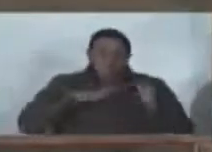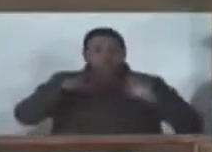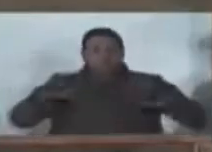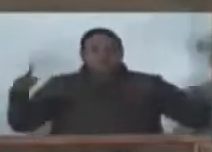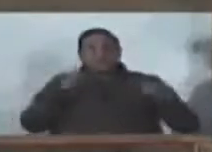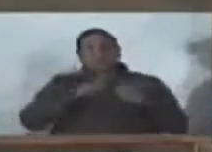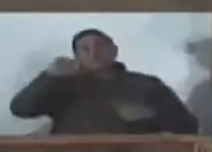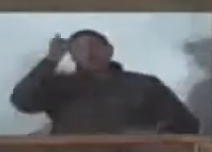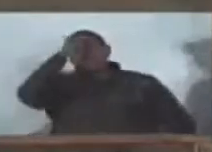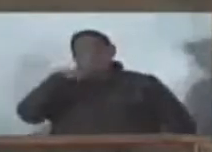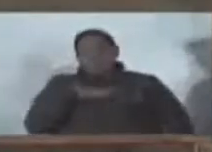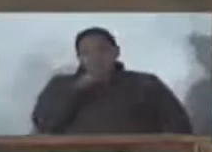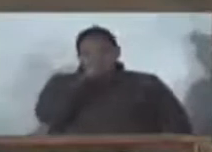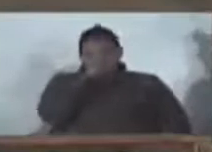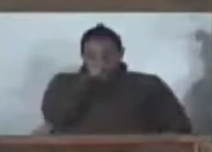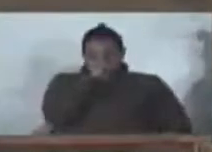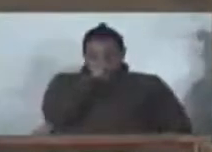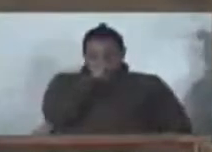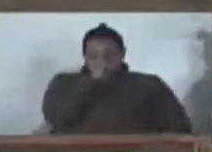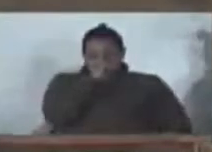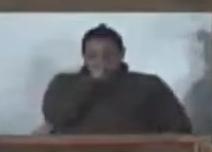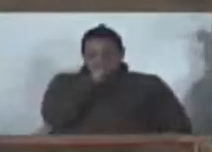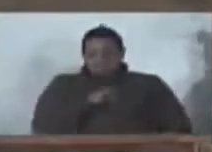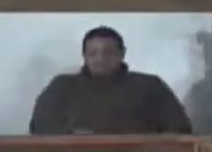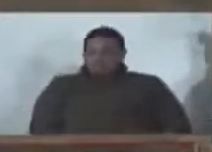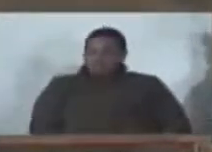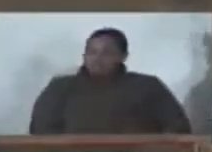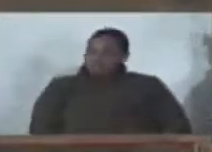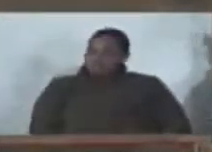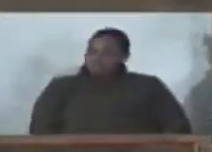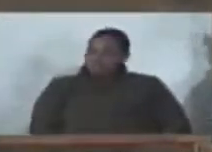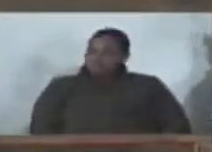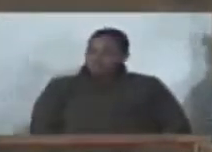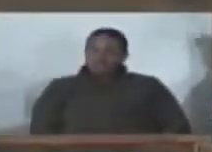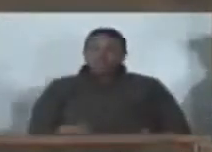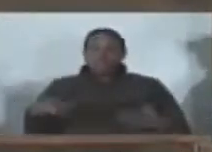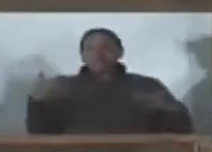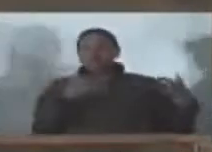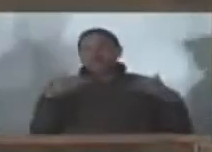men. The violence is not inevitable.